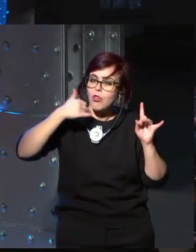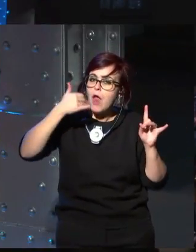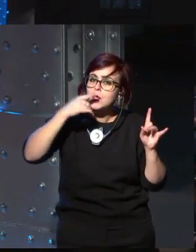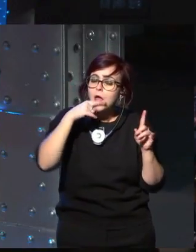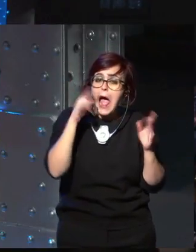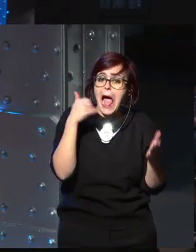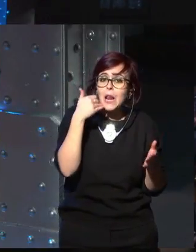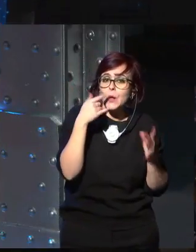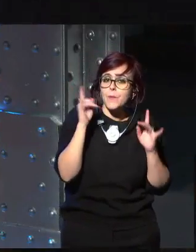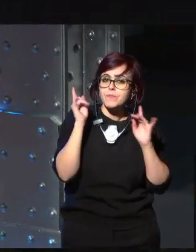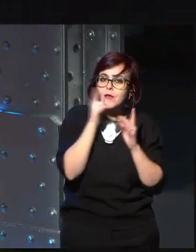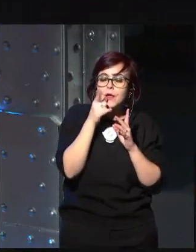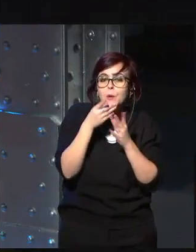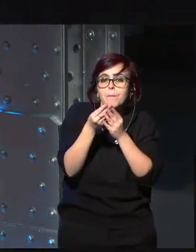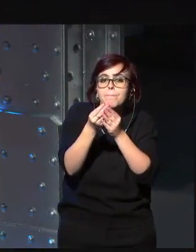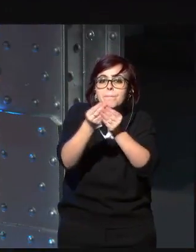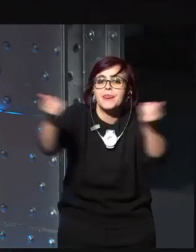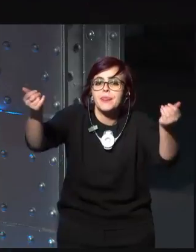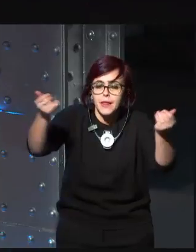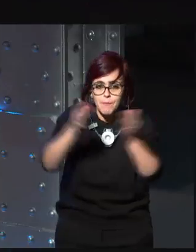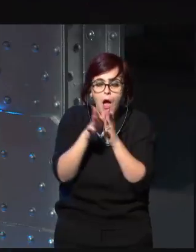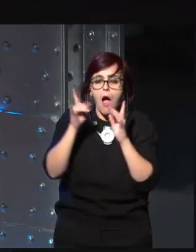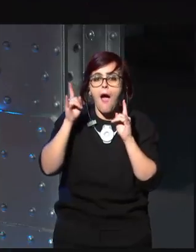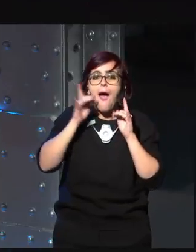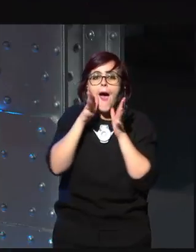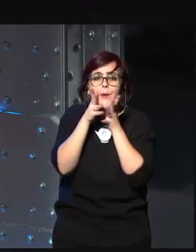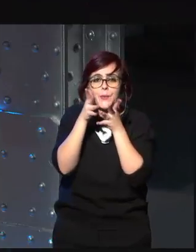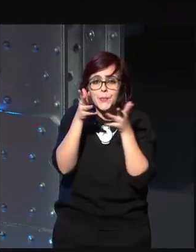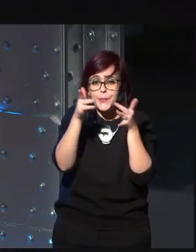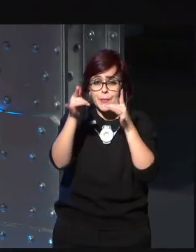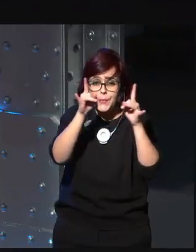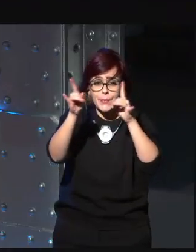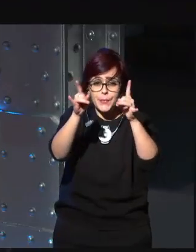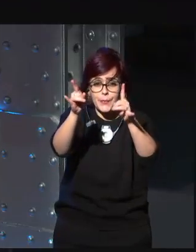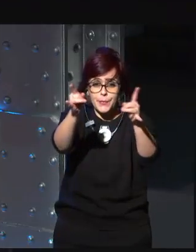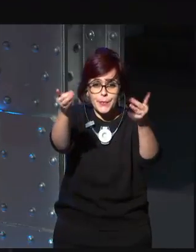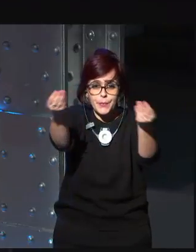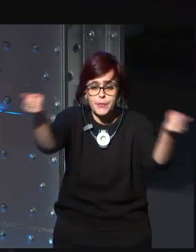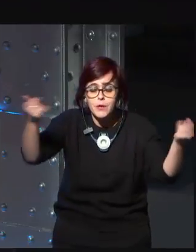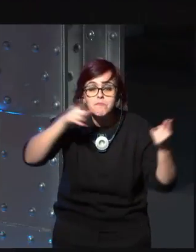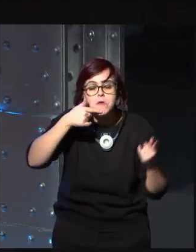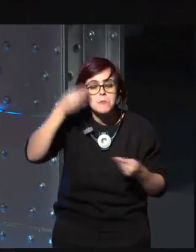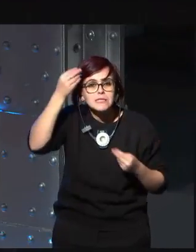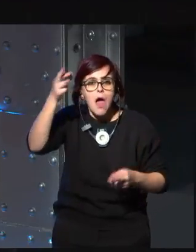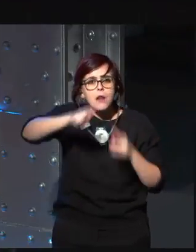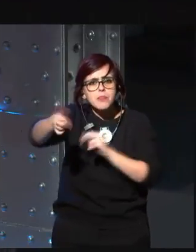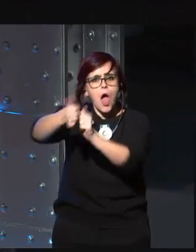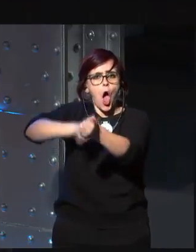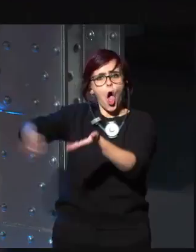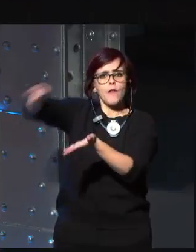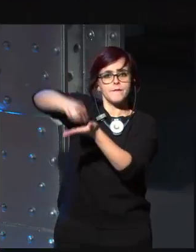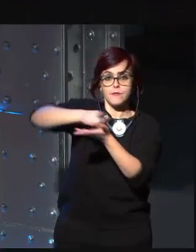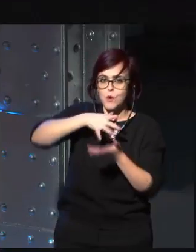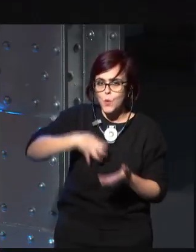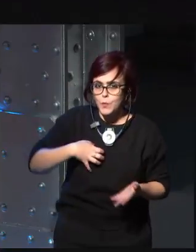19th century, a bunch of people around the same time kind of got the idea at once that it could be done, and Edison got there first. And what they invented is